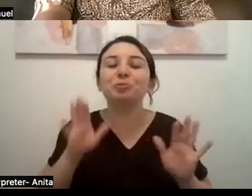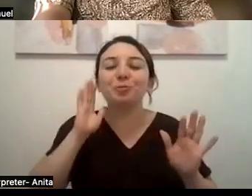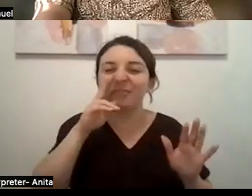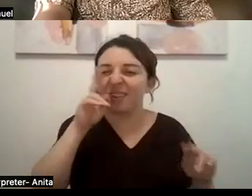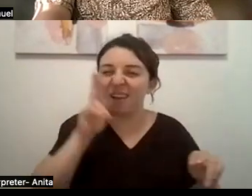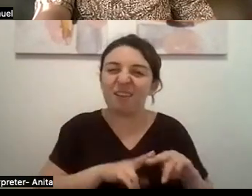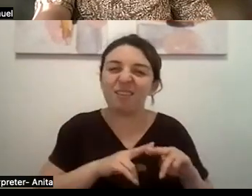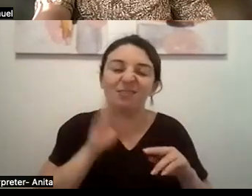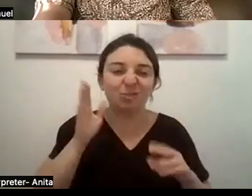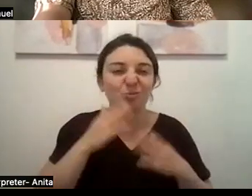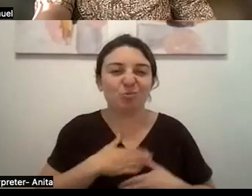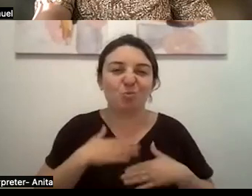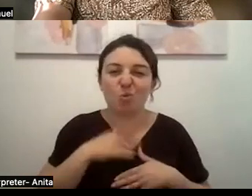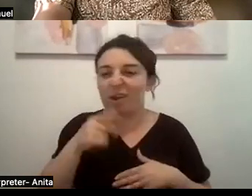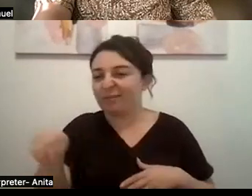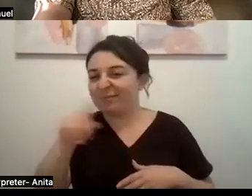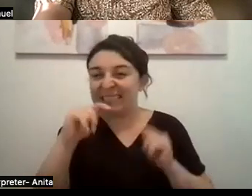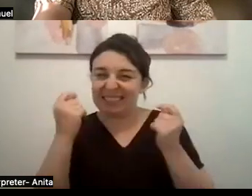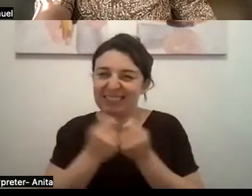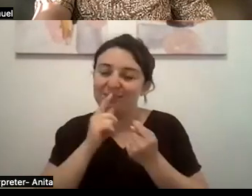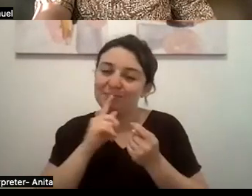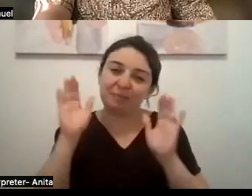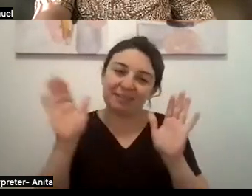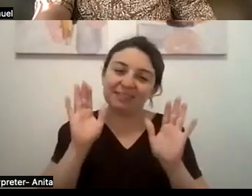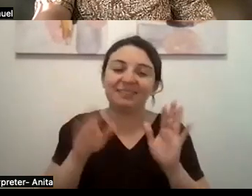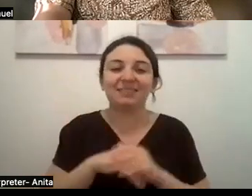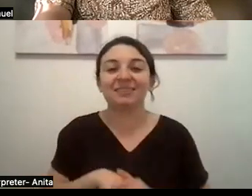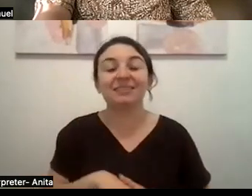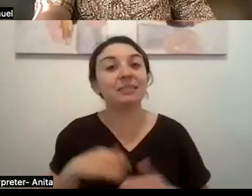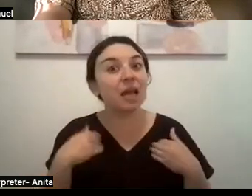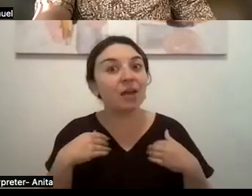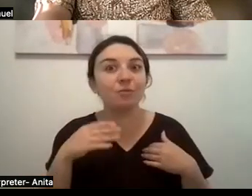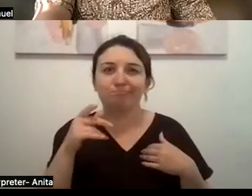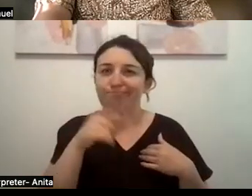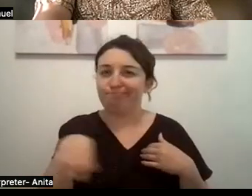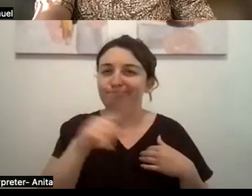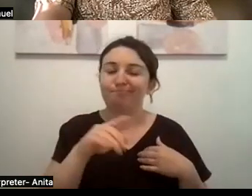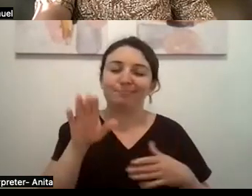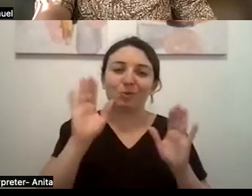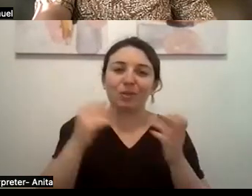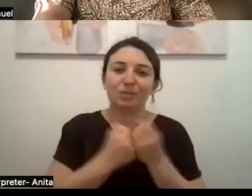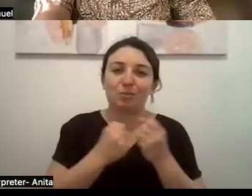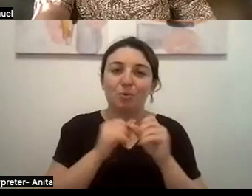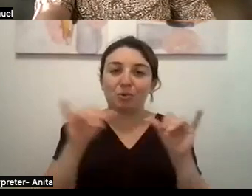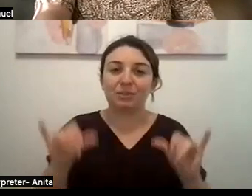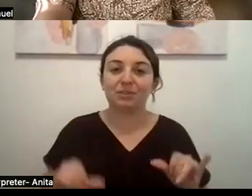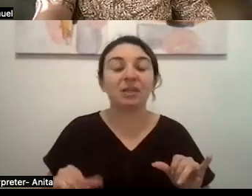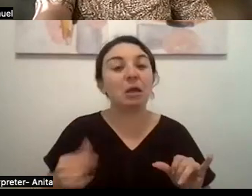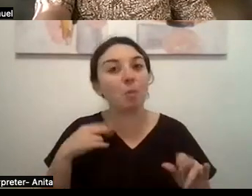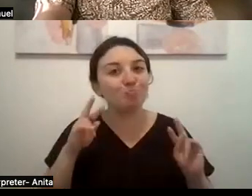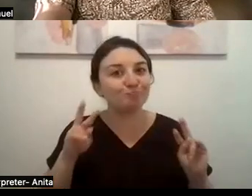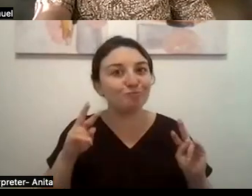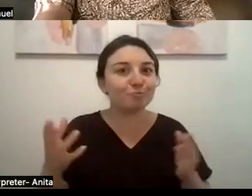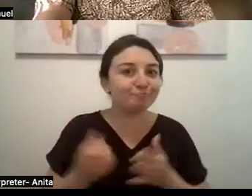journey, and you have a great team here. Our kinder team is amazing, and you have a great support system here. So I look forward